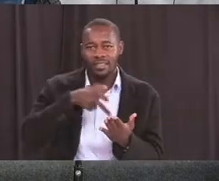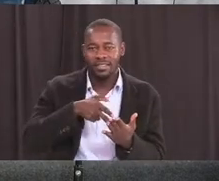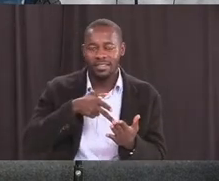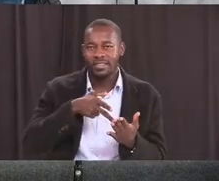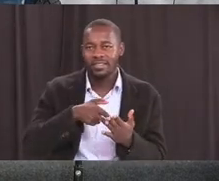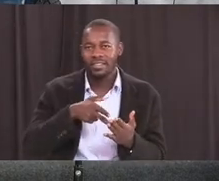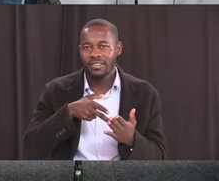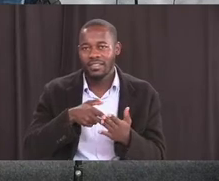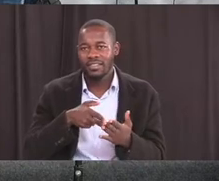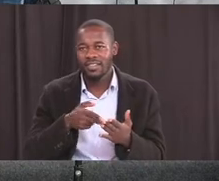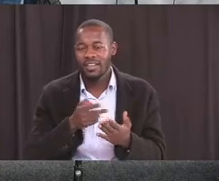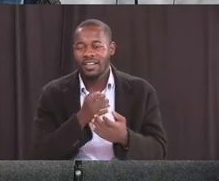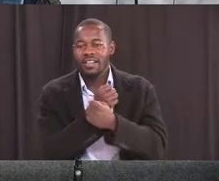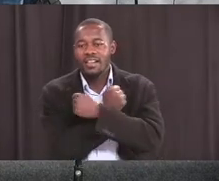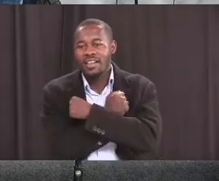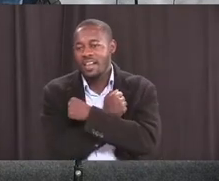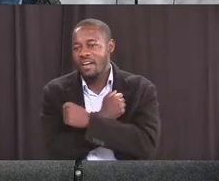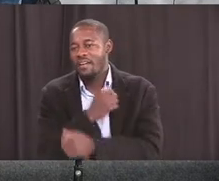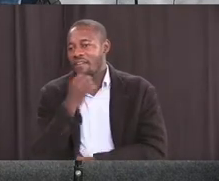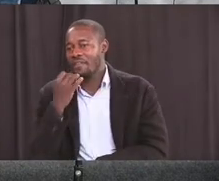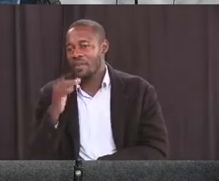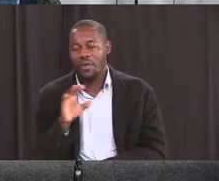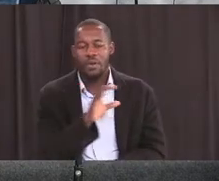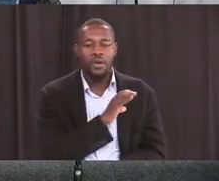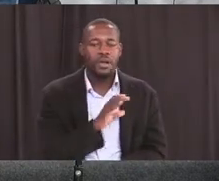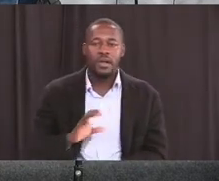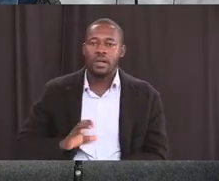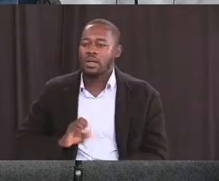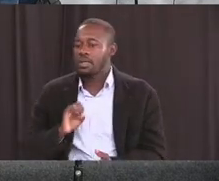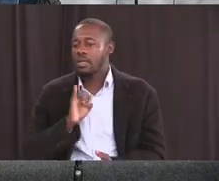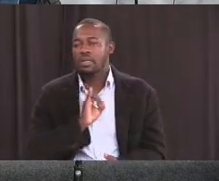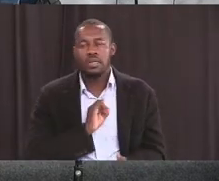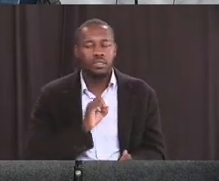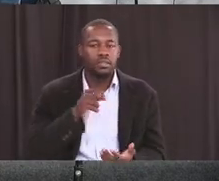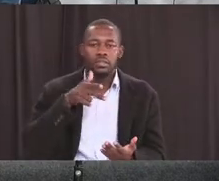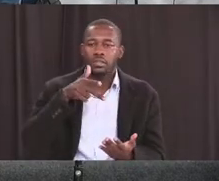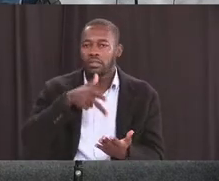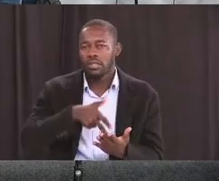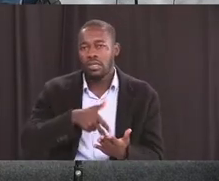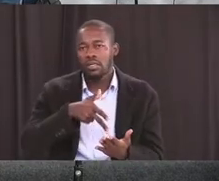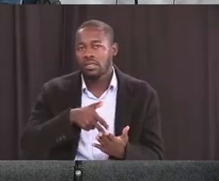the love of Christ I stand.